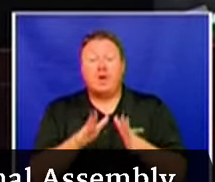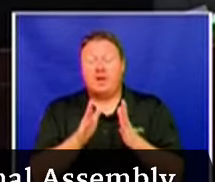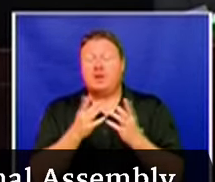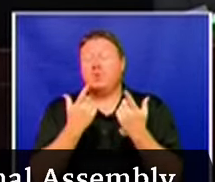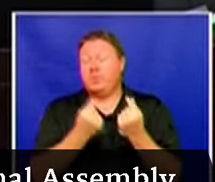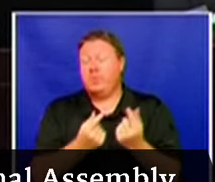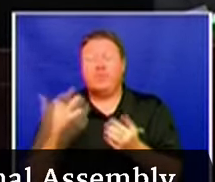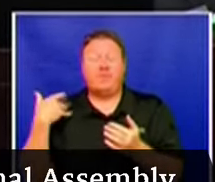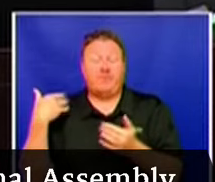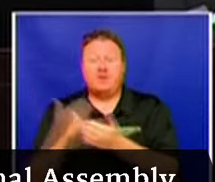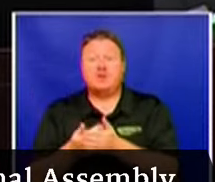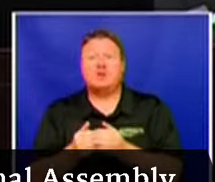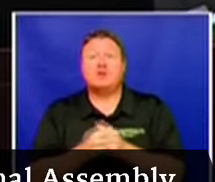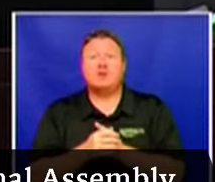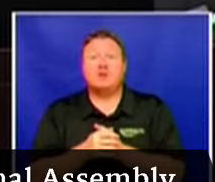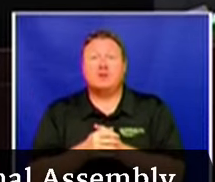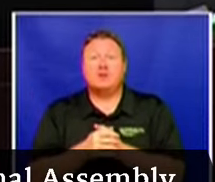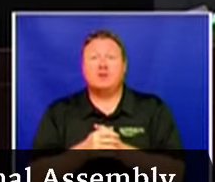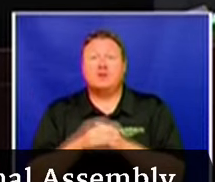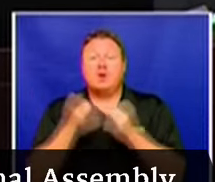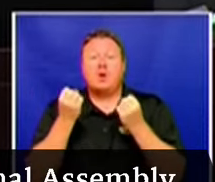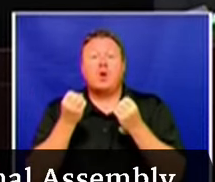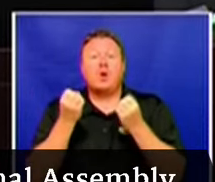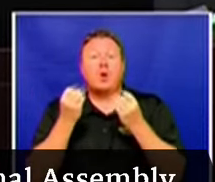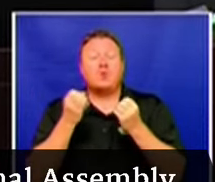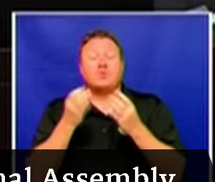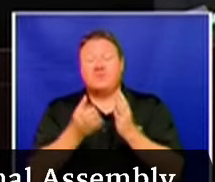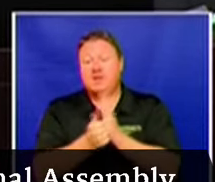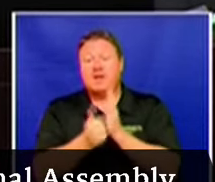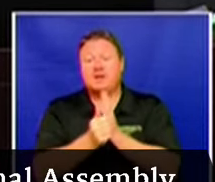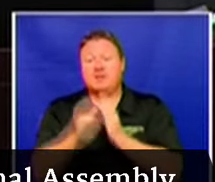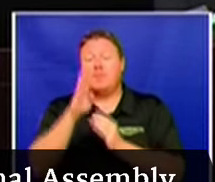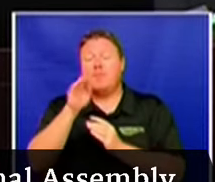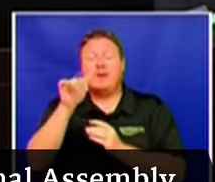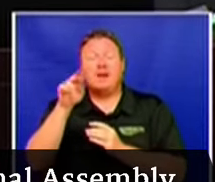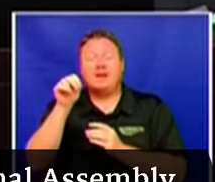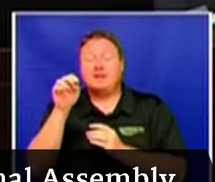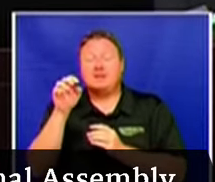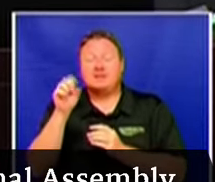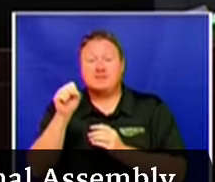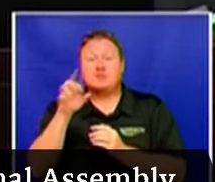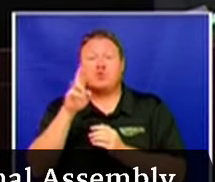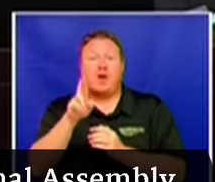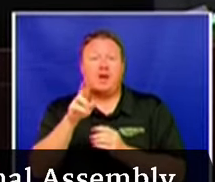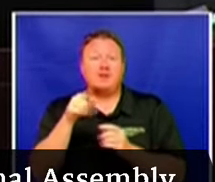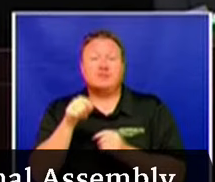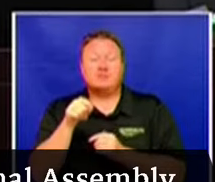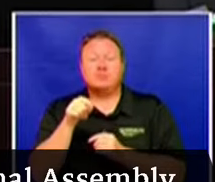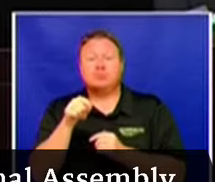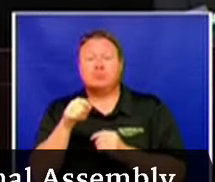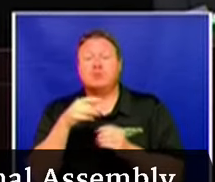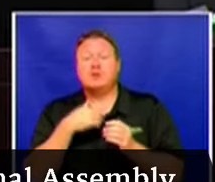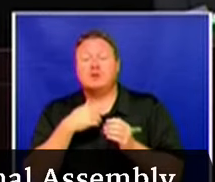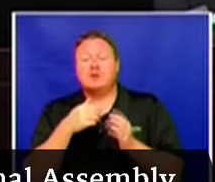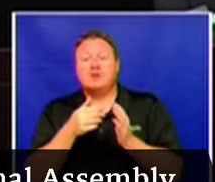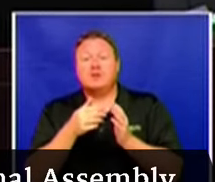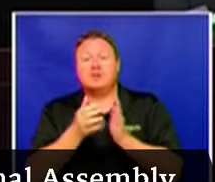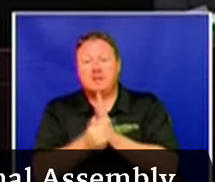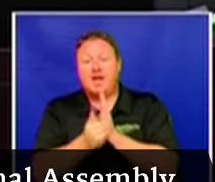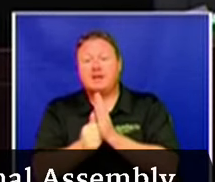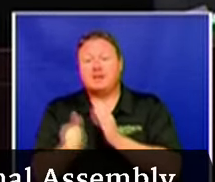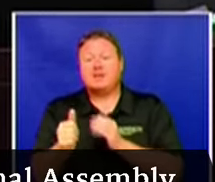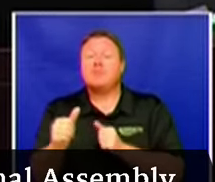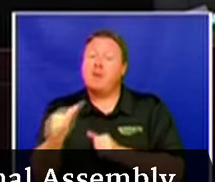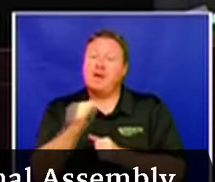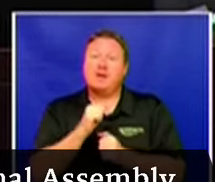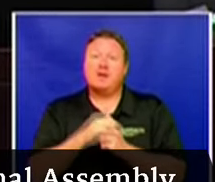billions have been paid in taxes for those who were either dodging payment of taxes or